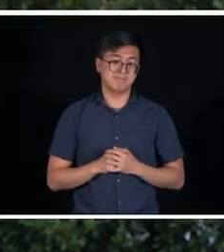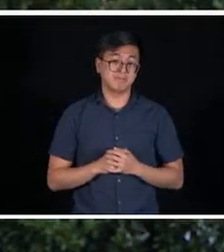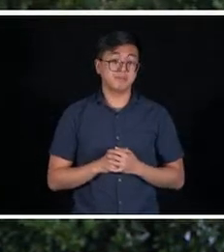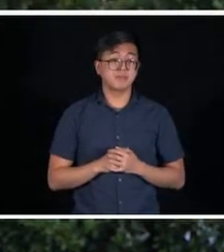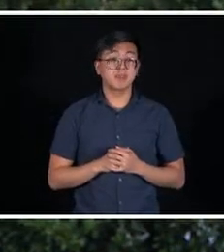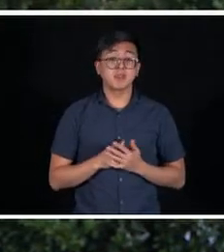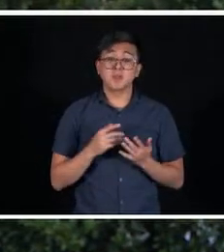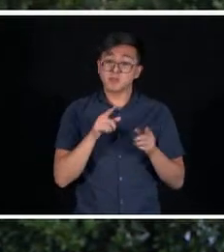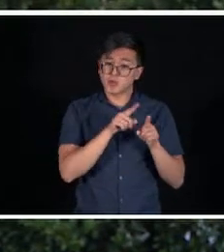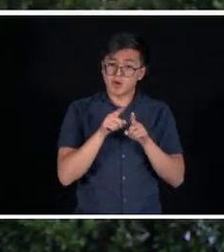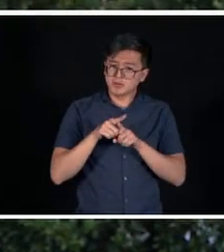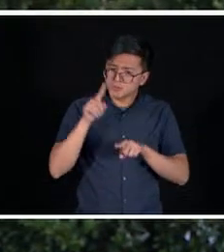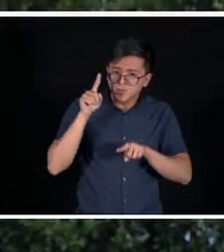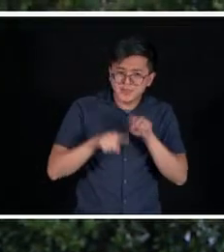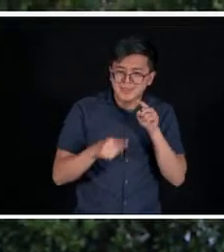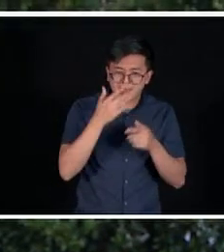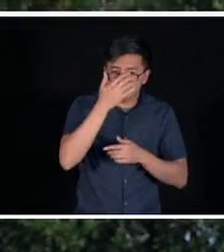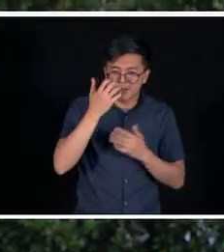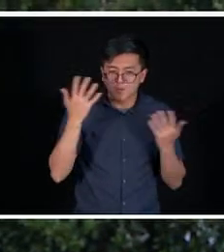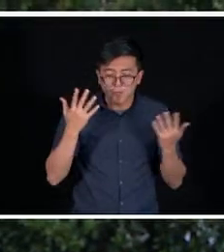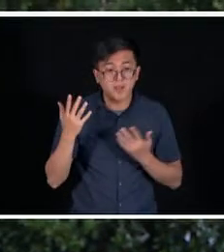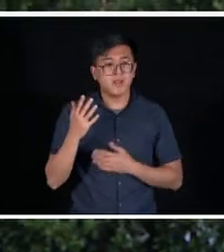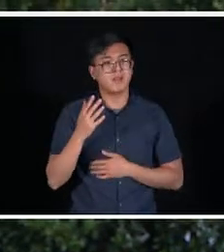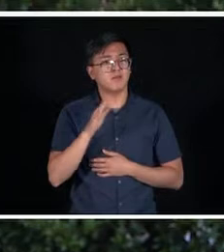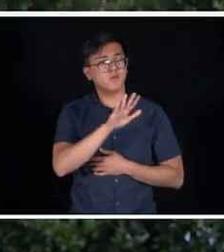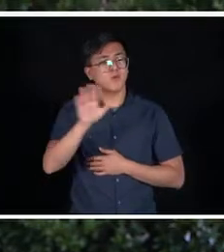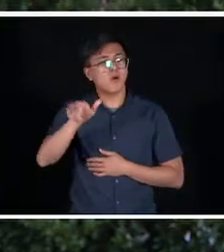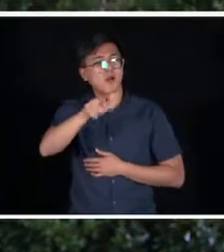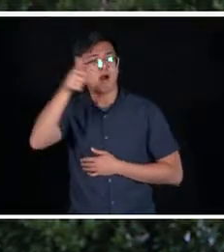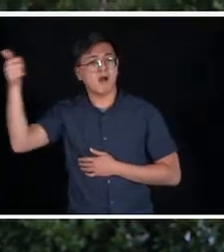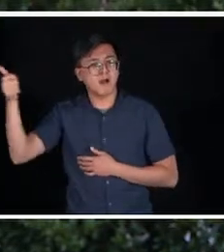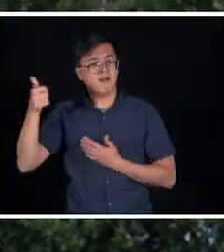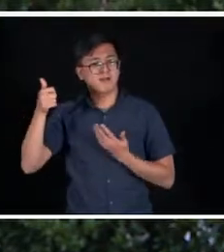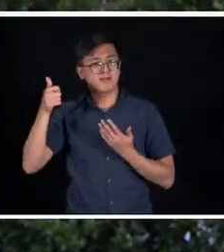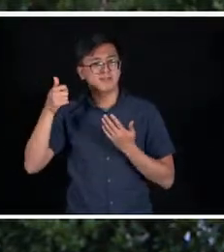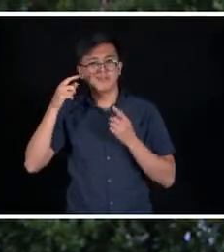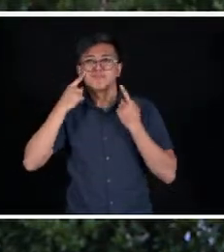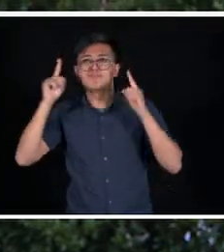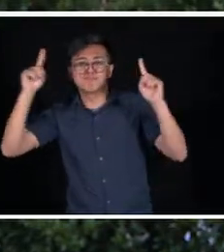forget your accomplishments that exceed outside of the classroom.